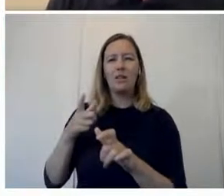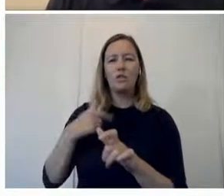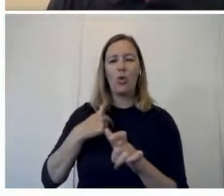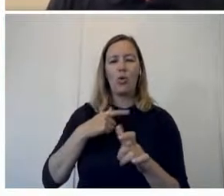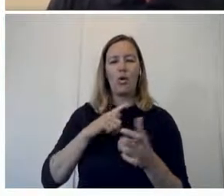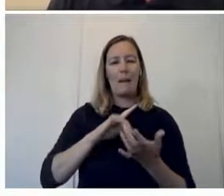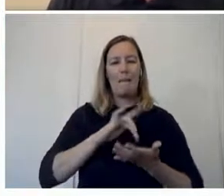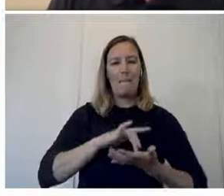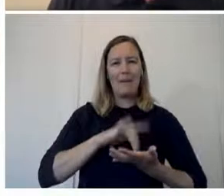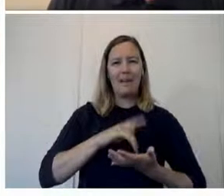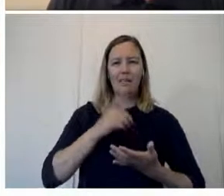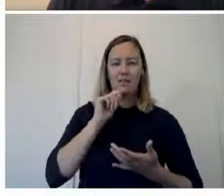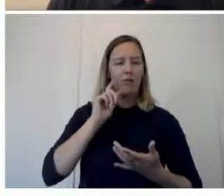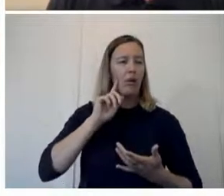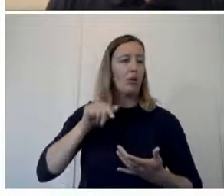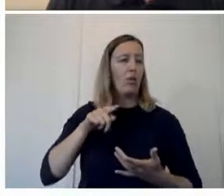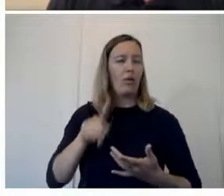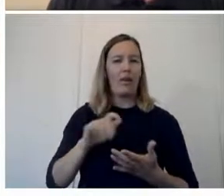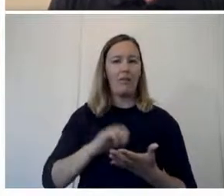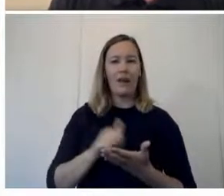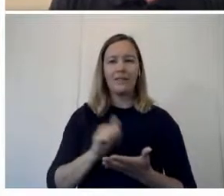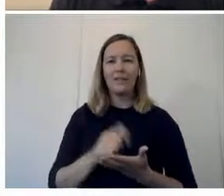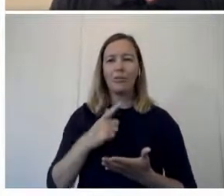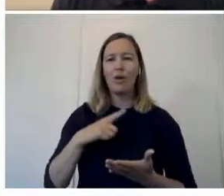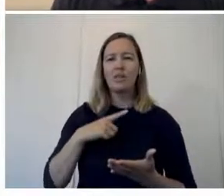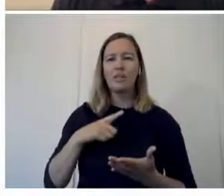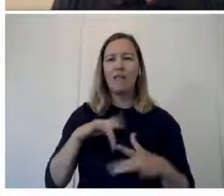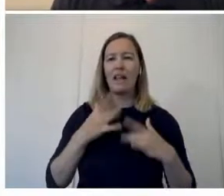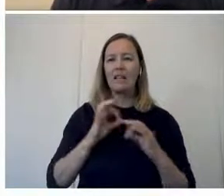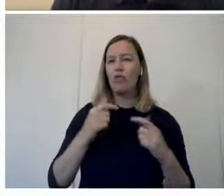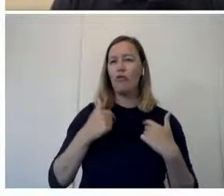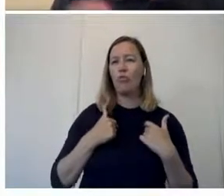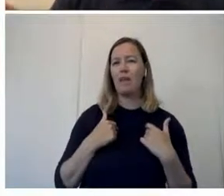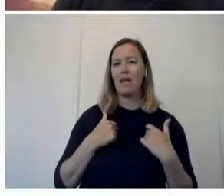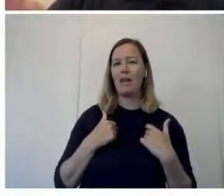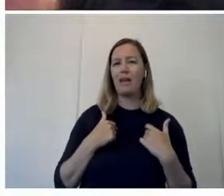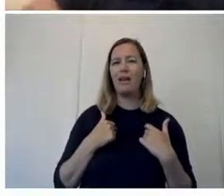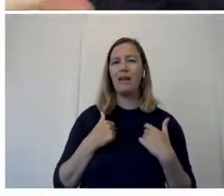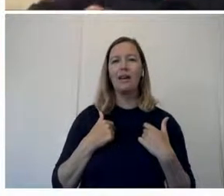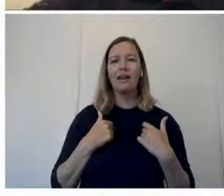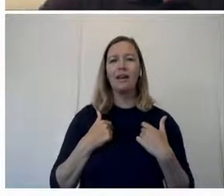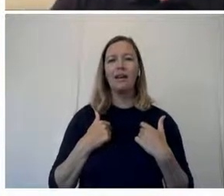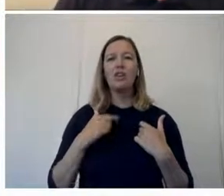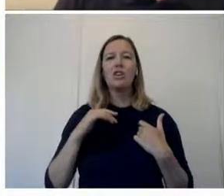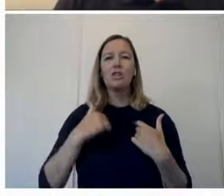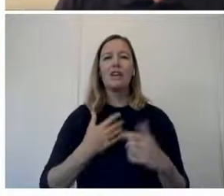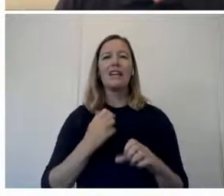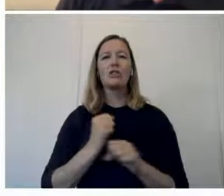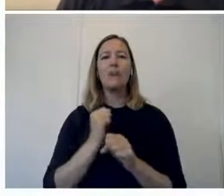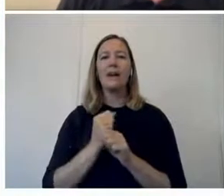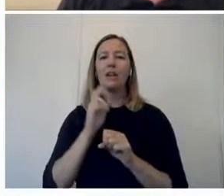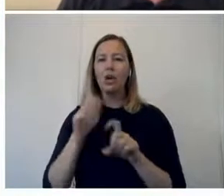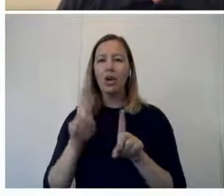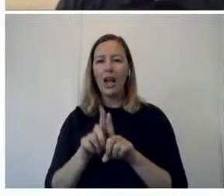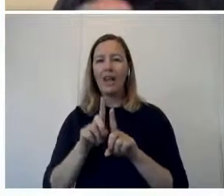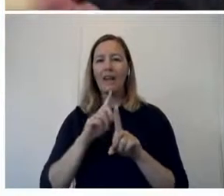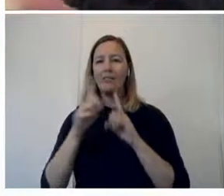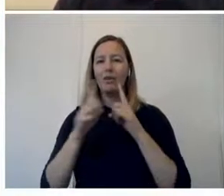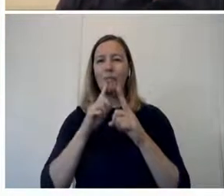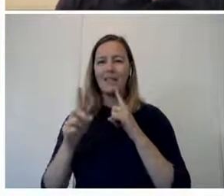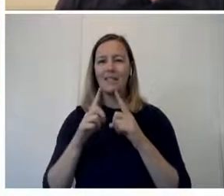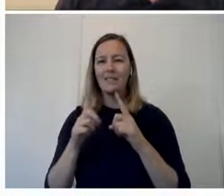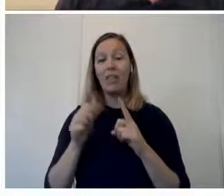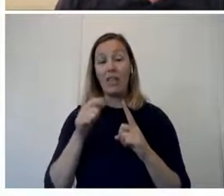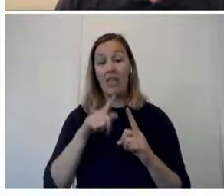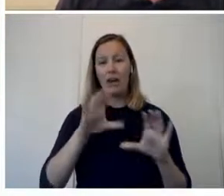you want to tell them something, please don't make it look like marketing because they will avoid it. So you need to make it look a bit like information, and then they'll read it.